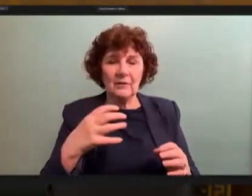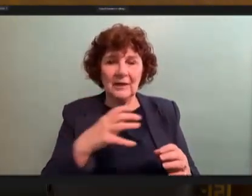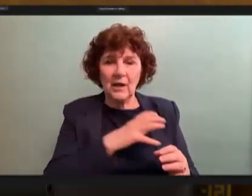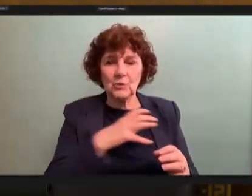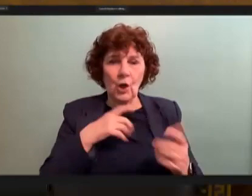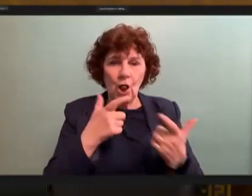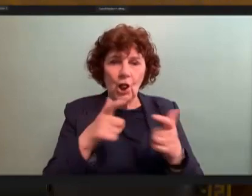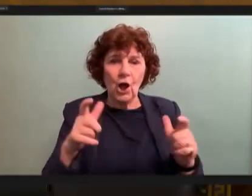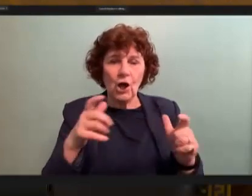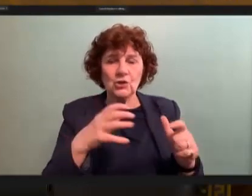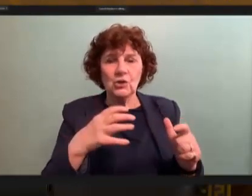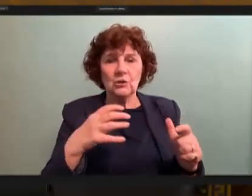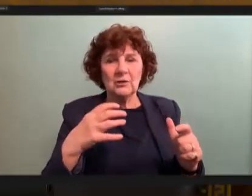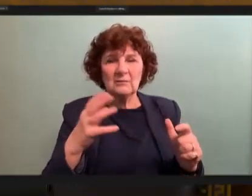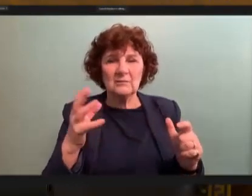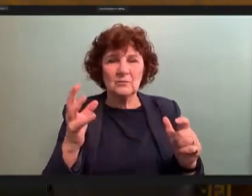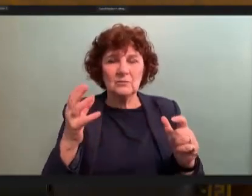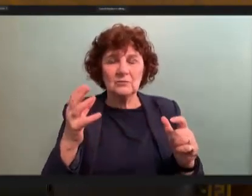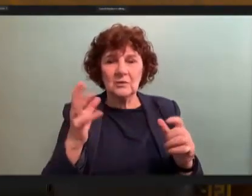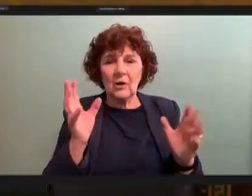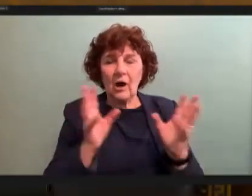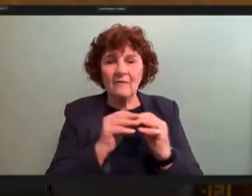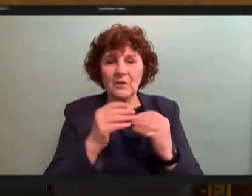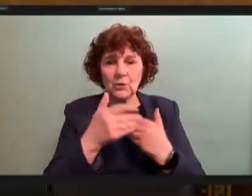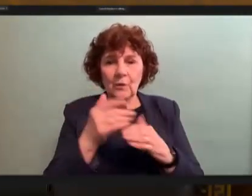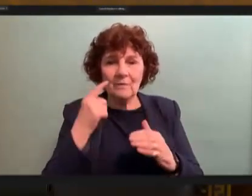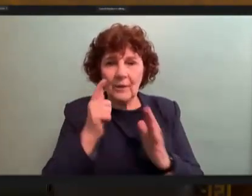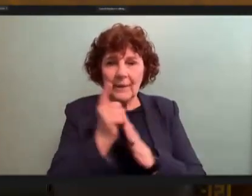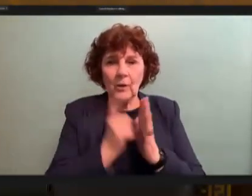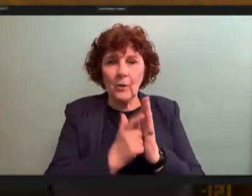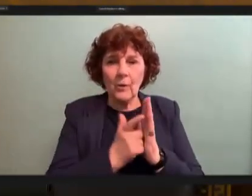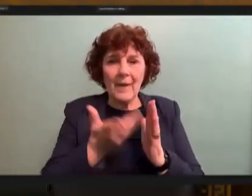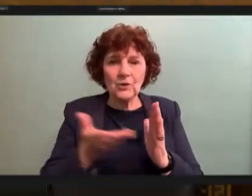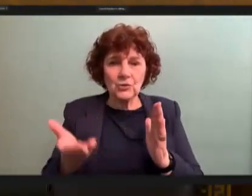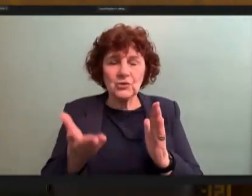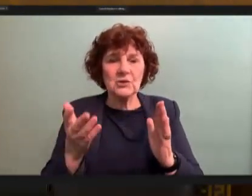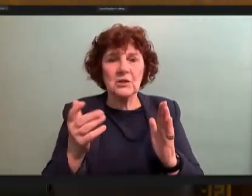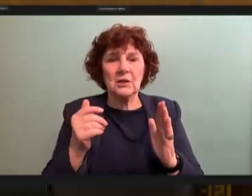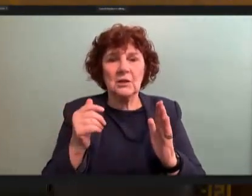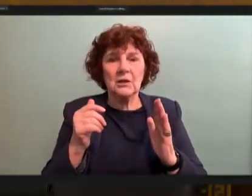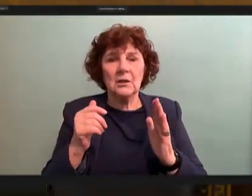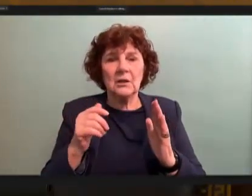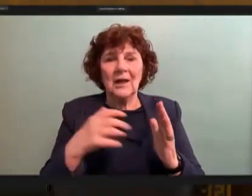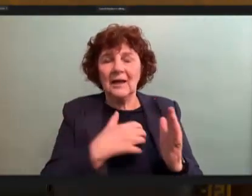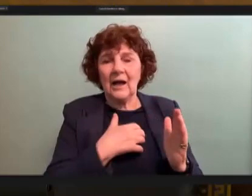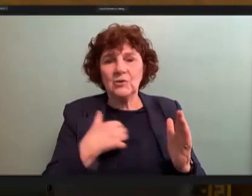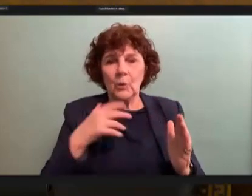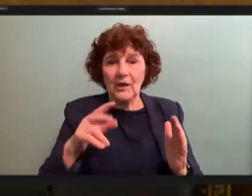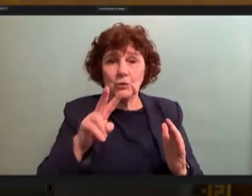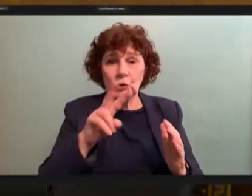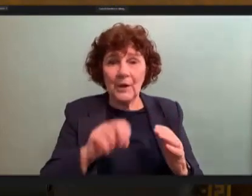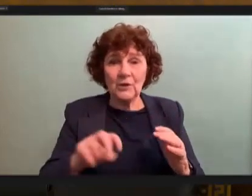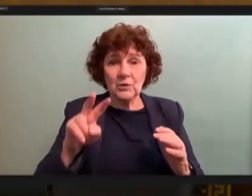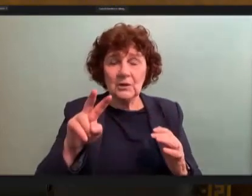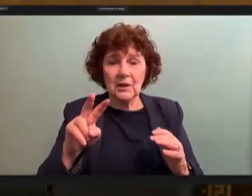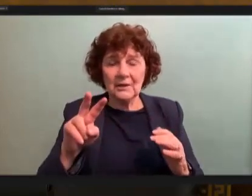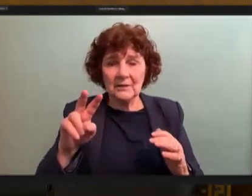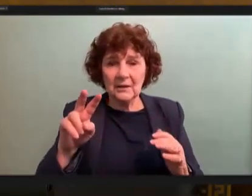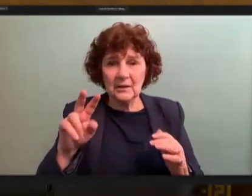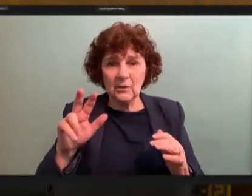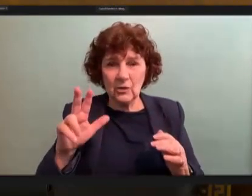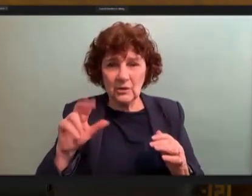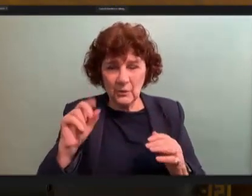legal matters. Also today, with sessions at 2 and 3, council will hold a briefing for members and council staff relative